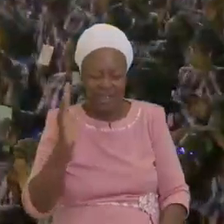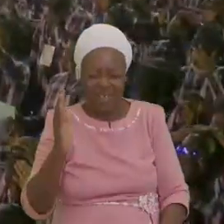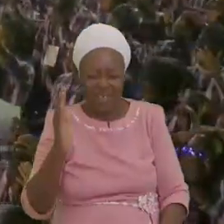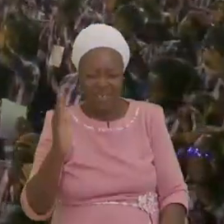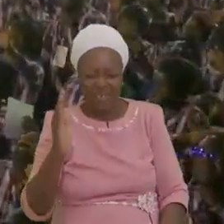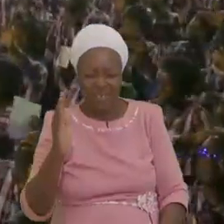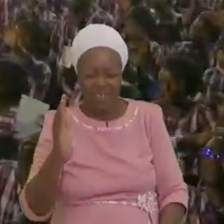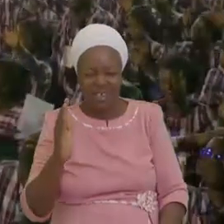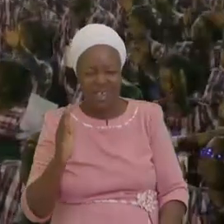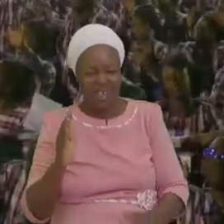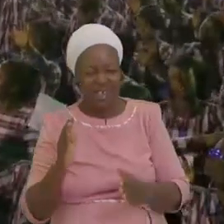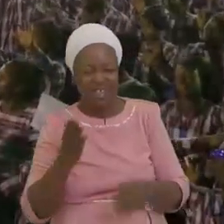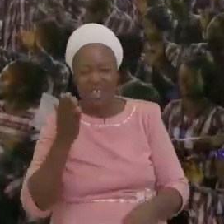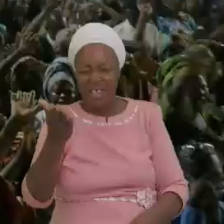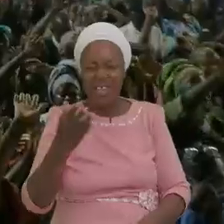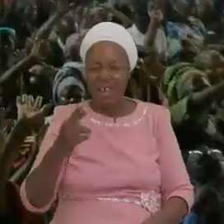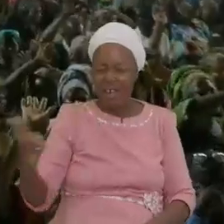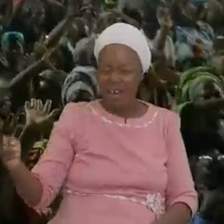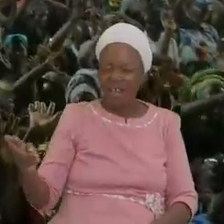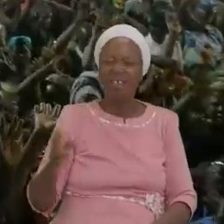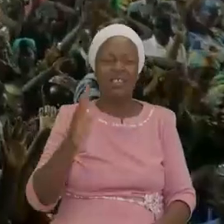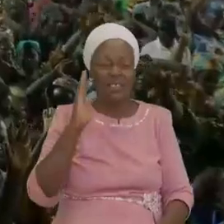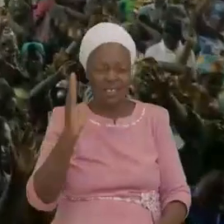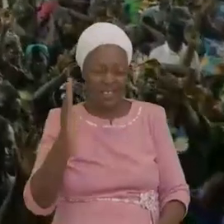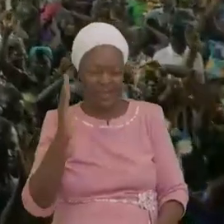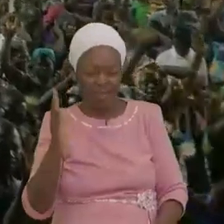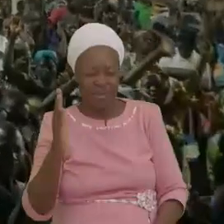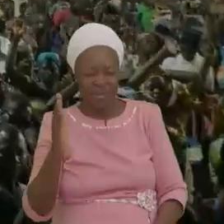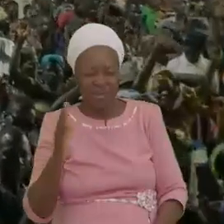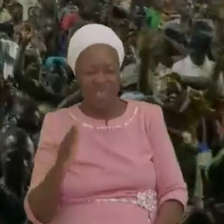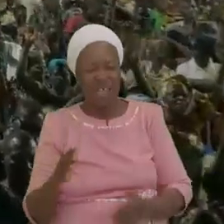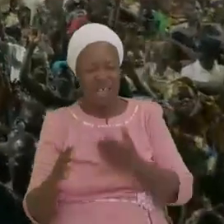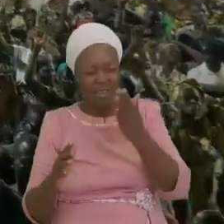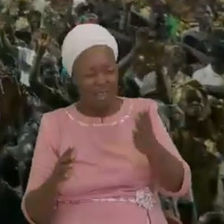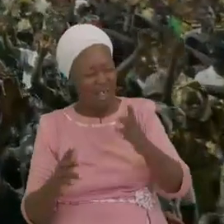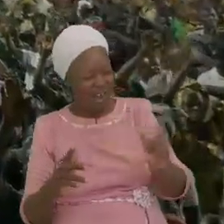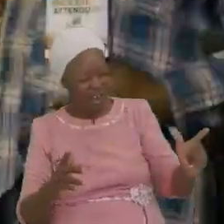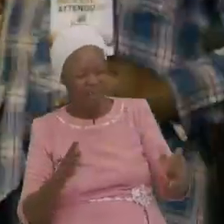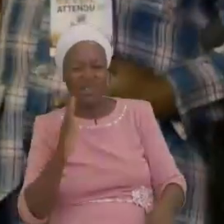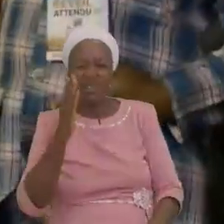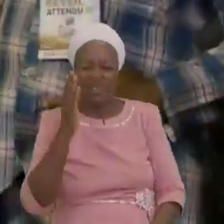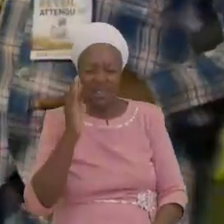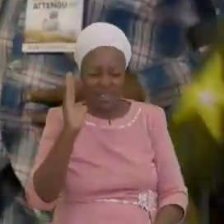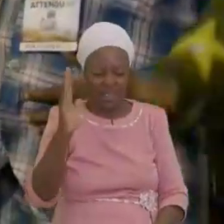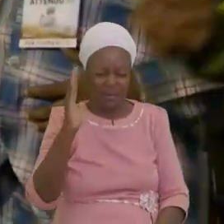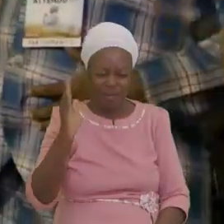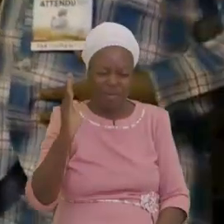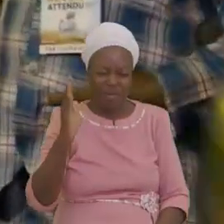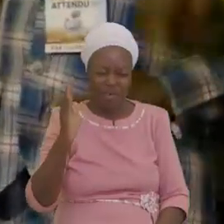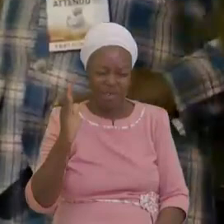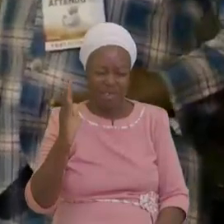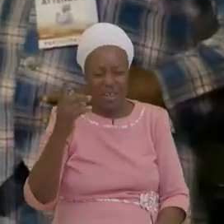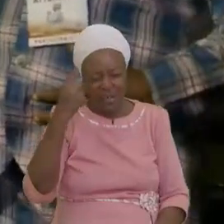Over there to the right, testimony. Over there to the left, testimony. For young